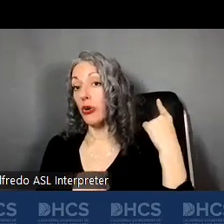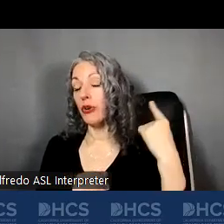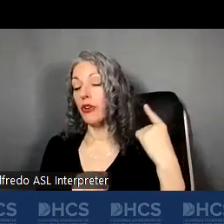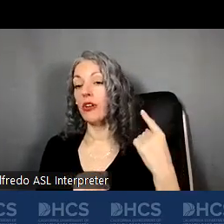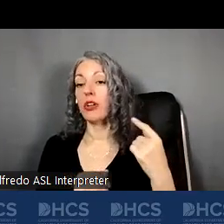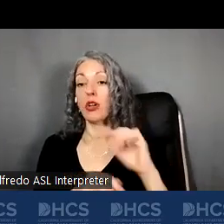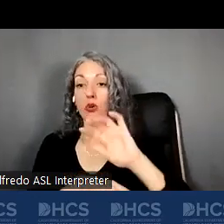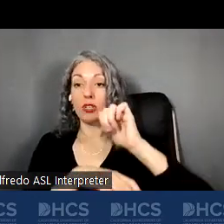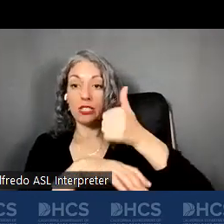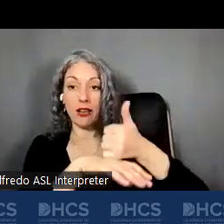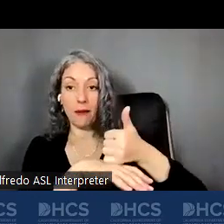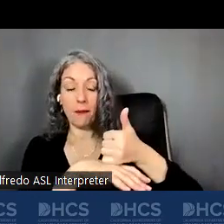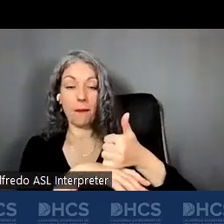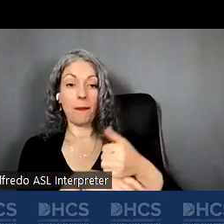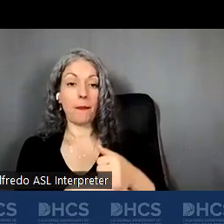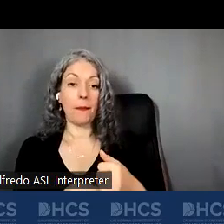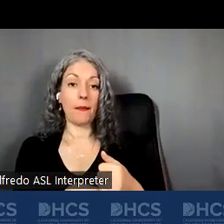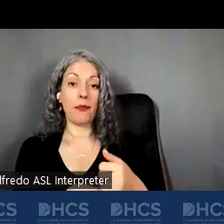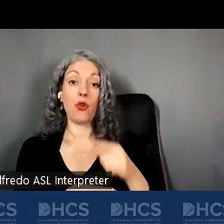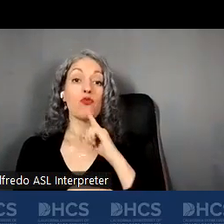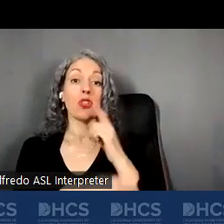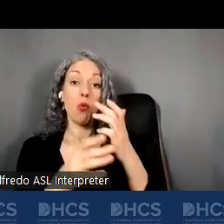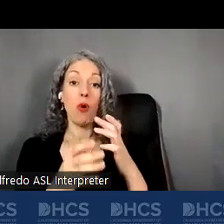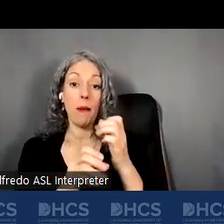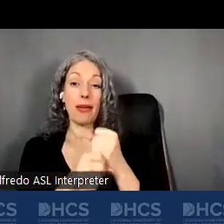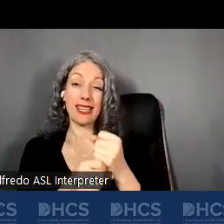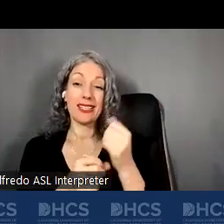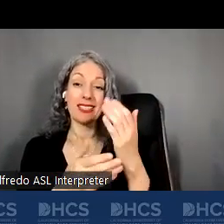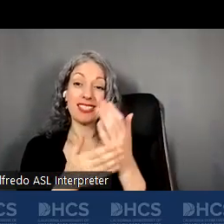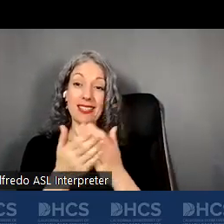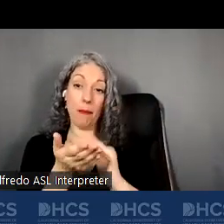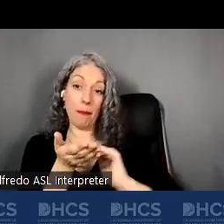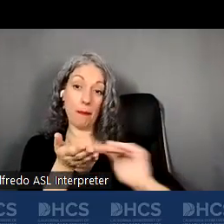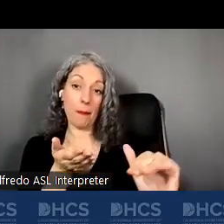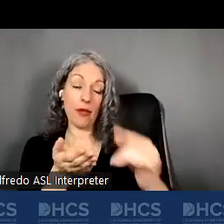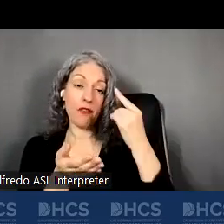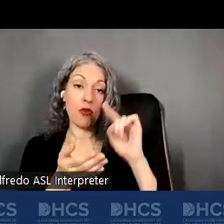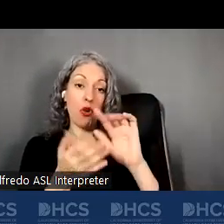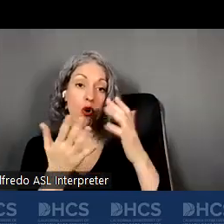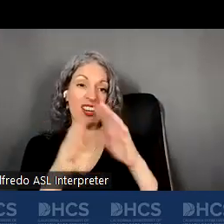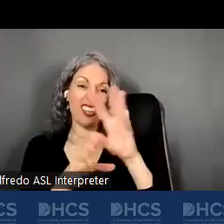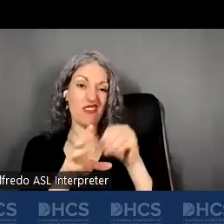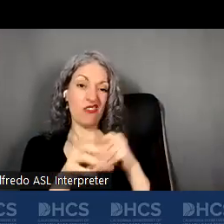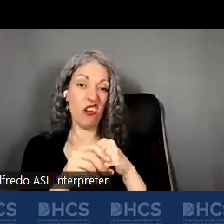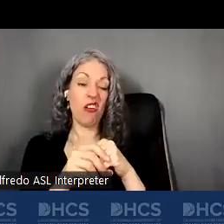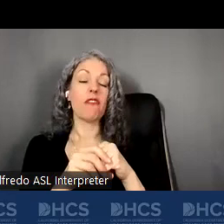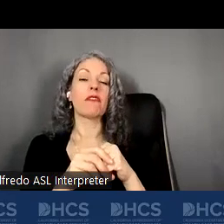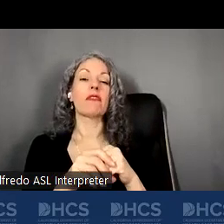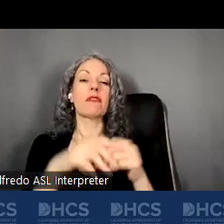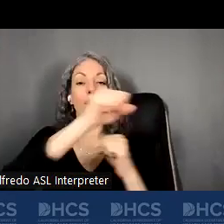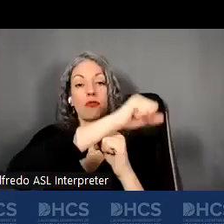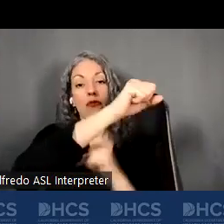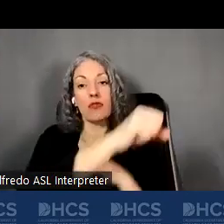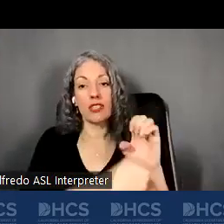CITED. And we really wanted to make some allowances for entities that have already invested in capacity and infrastructure for ECM and